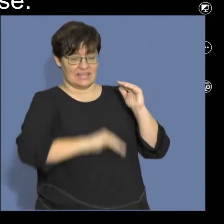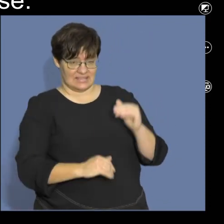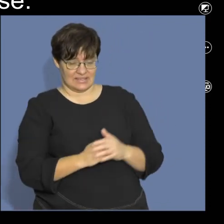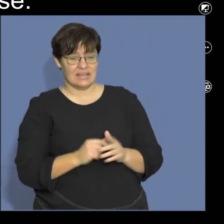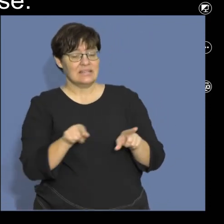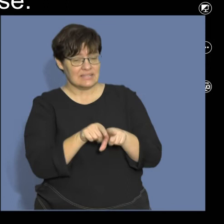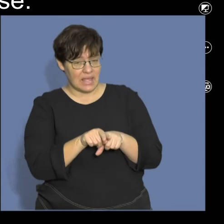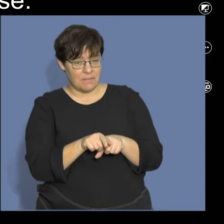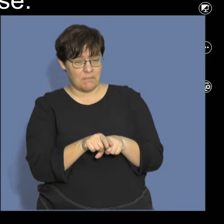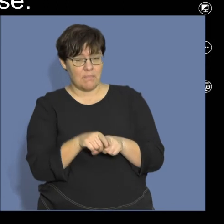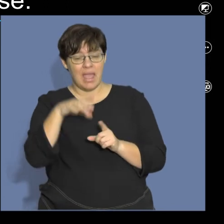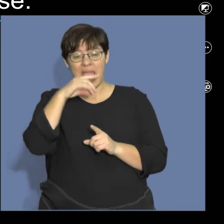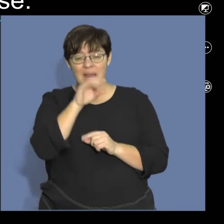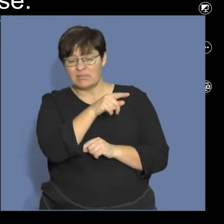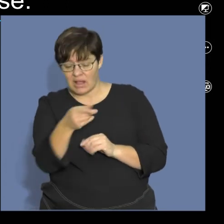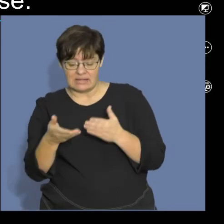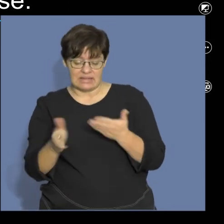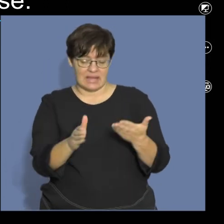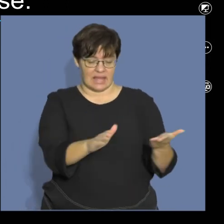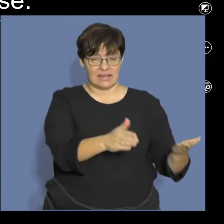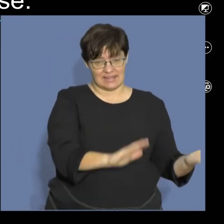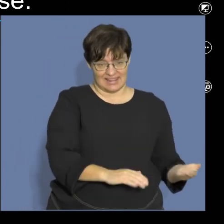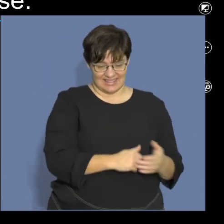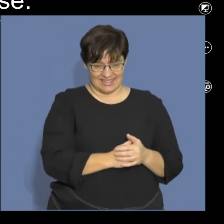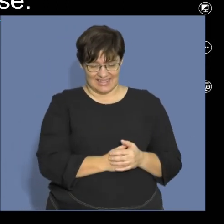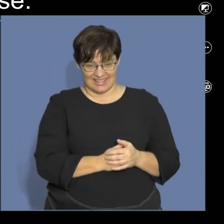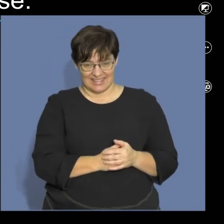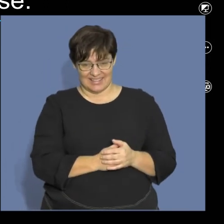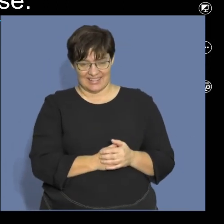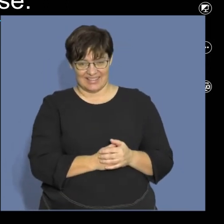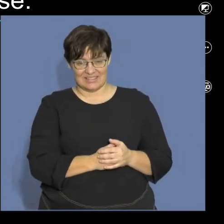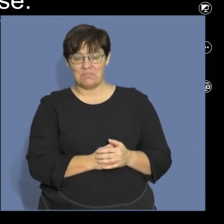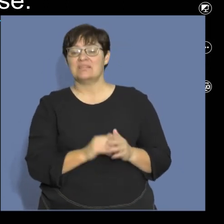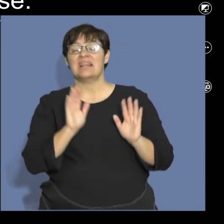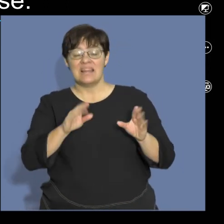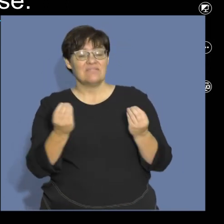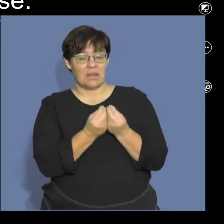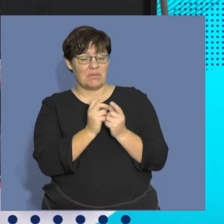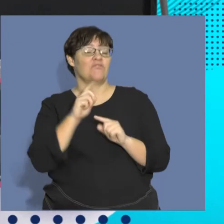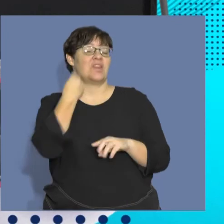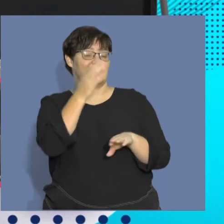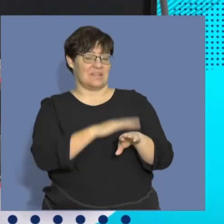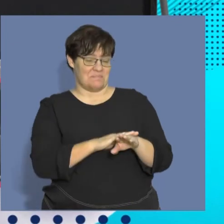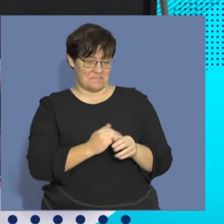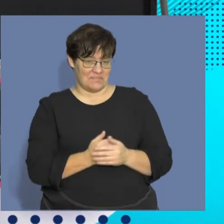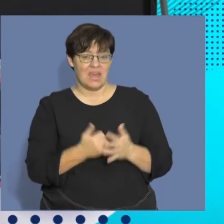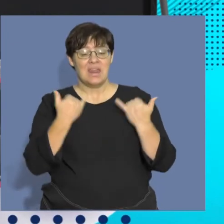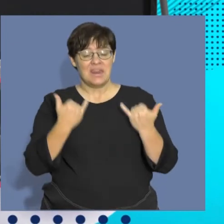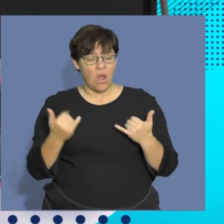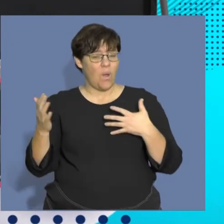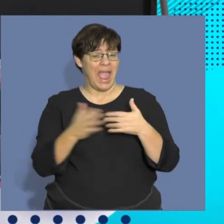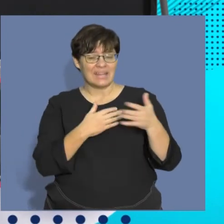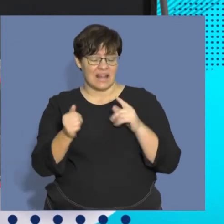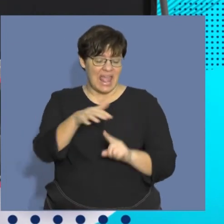decrease and the death rate to increase. And of course, we have to leave something good for next time. So I'm